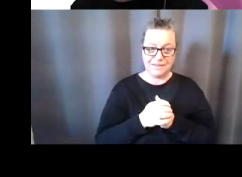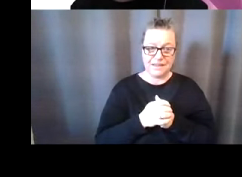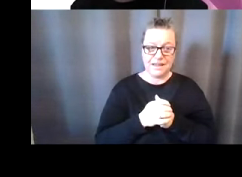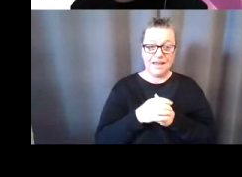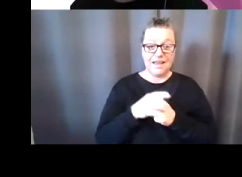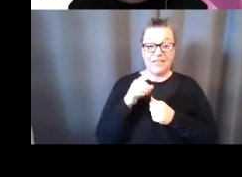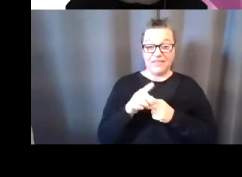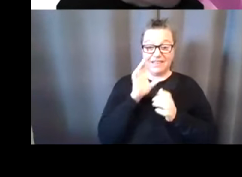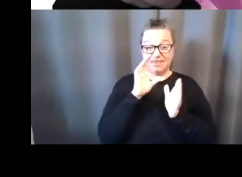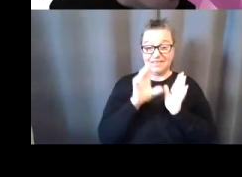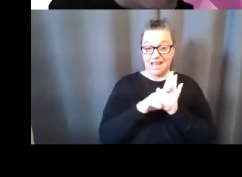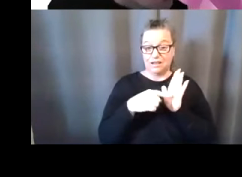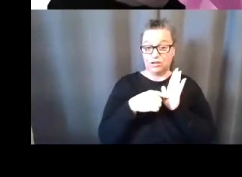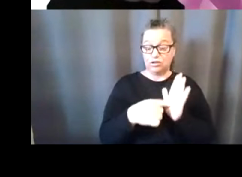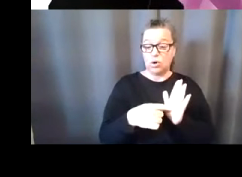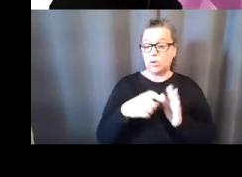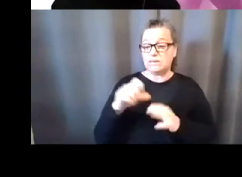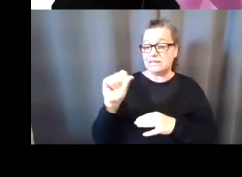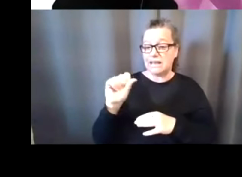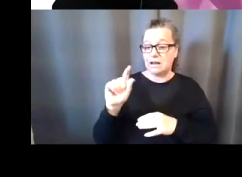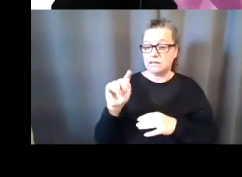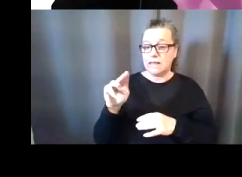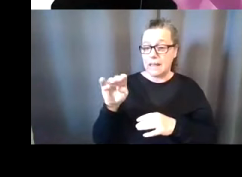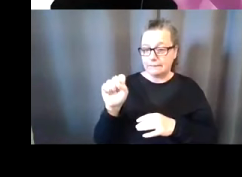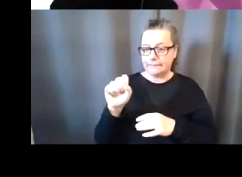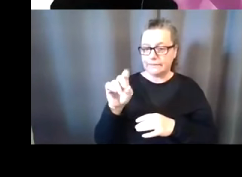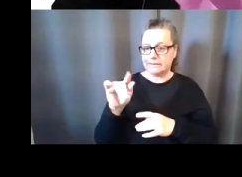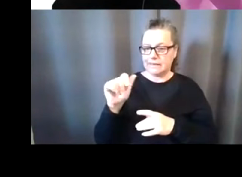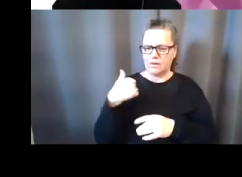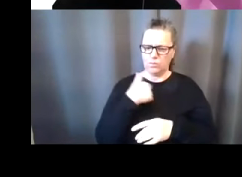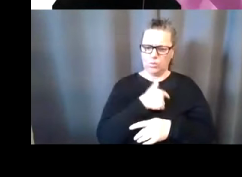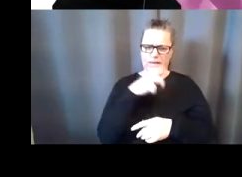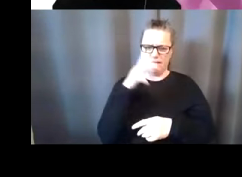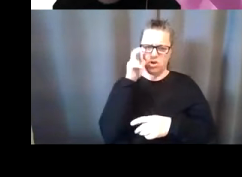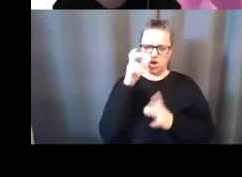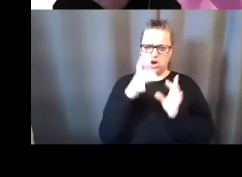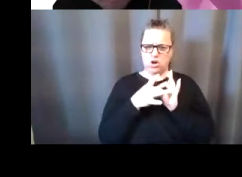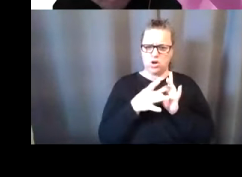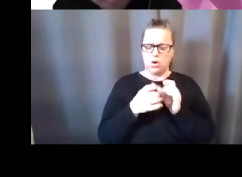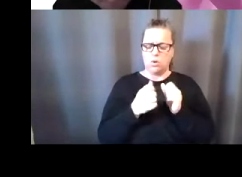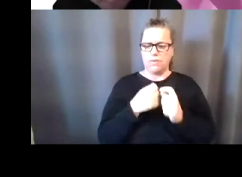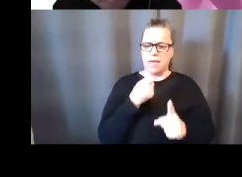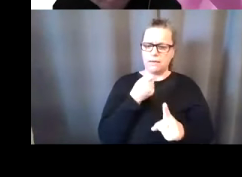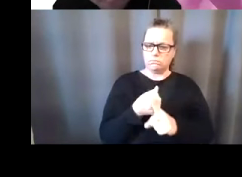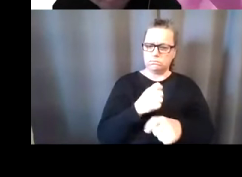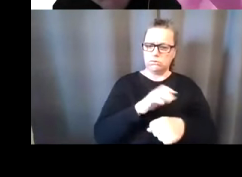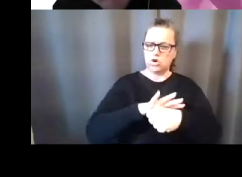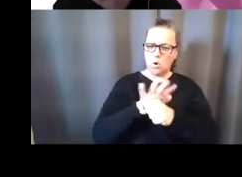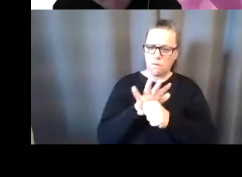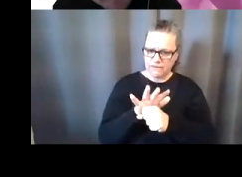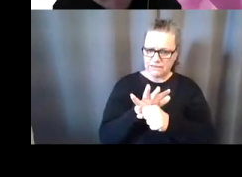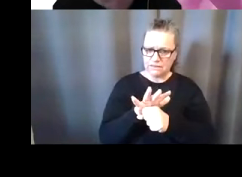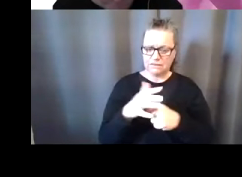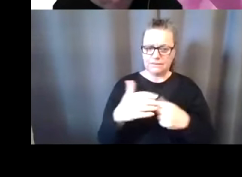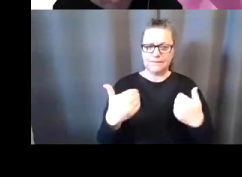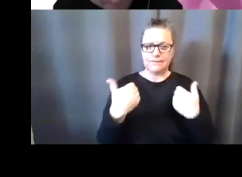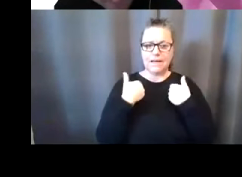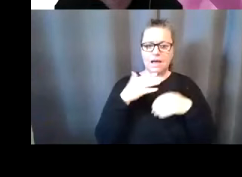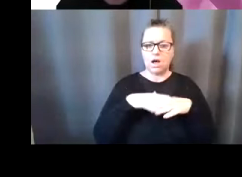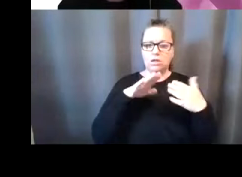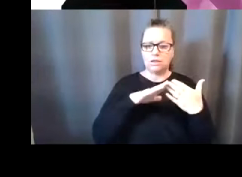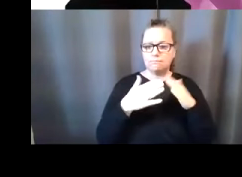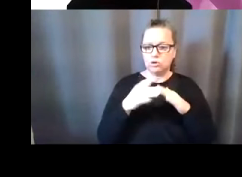This slide shows some Seattle Times data that most of us has heard about, and it regards the profound impact that the COVID pandemic has had on communities